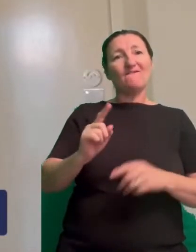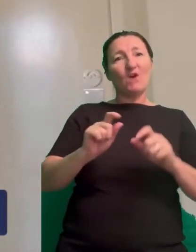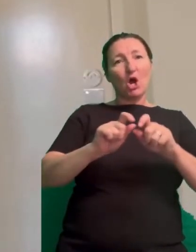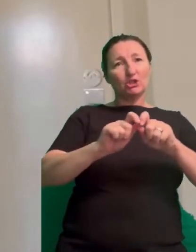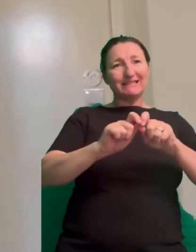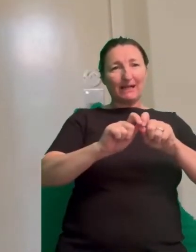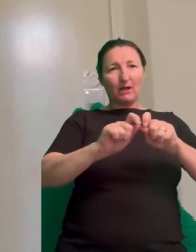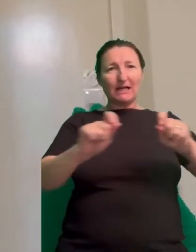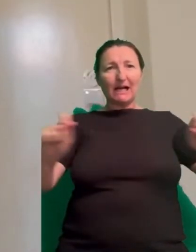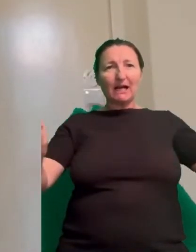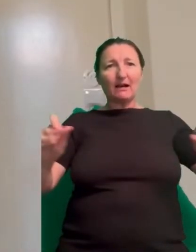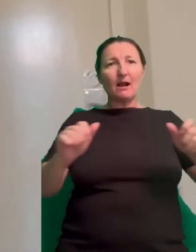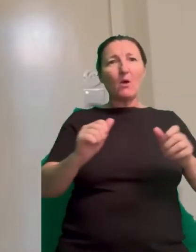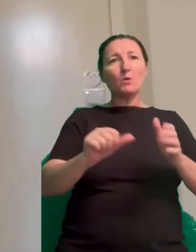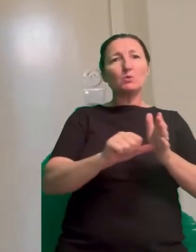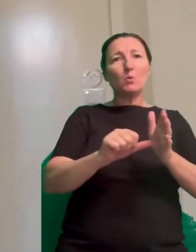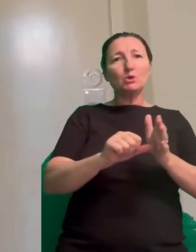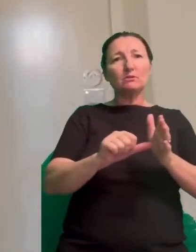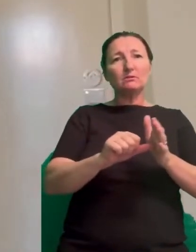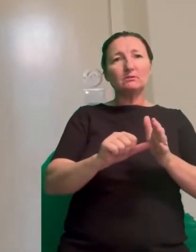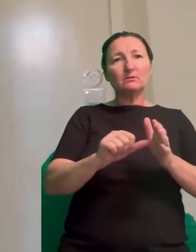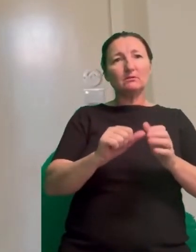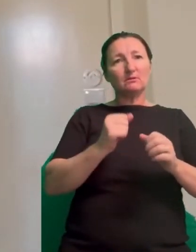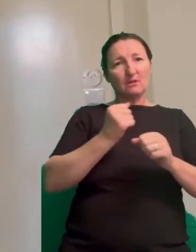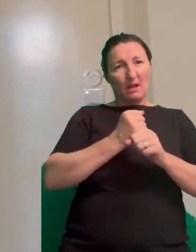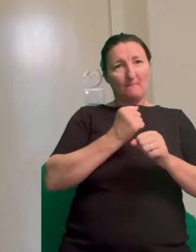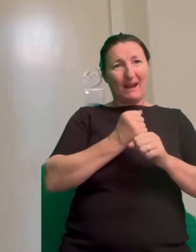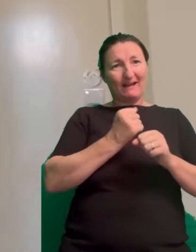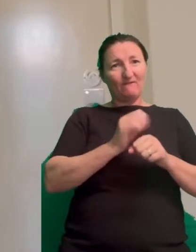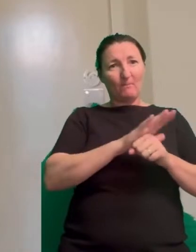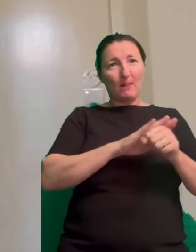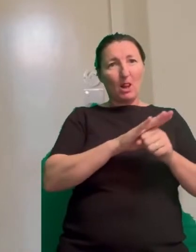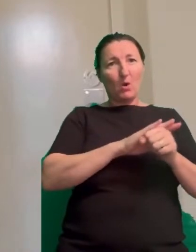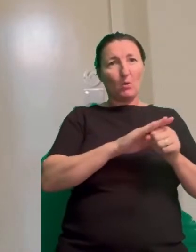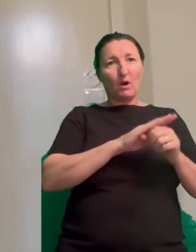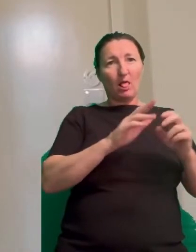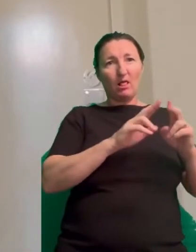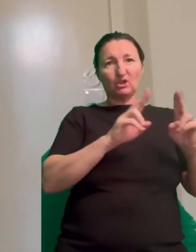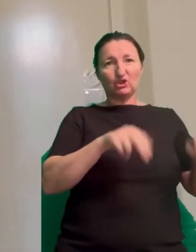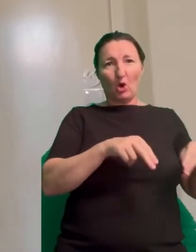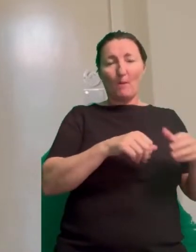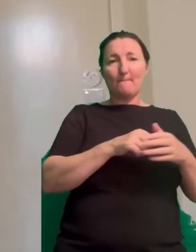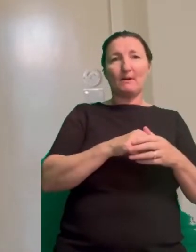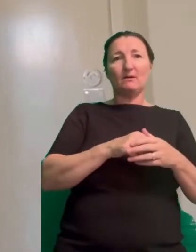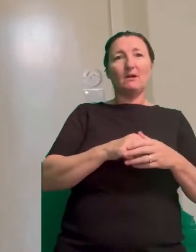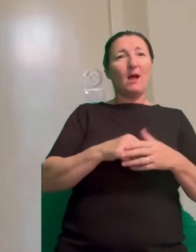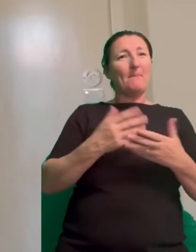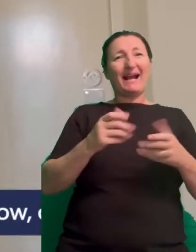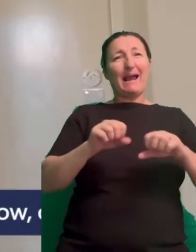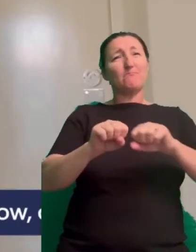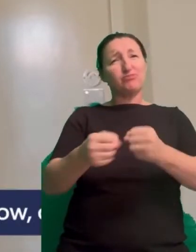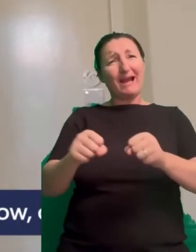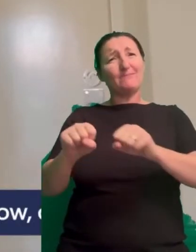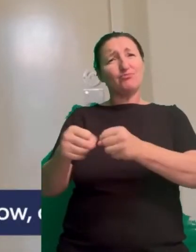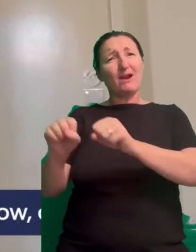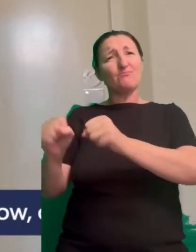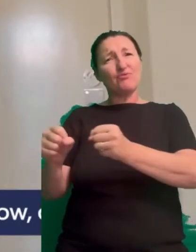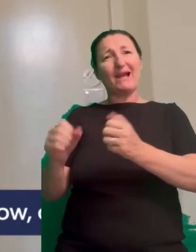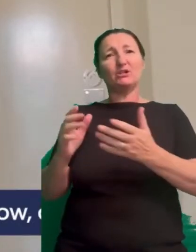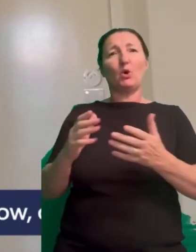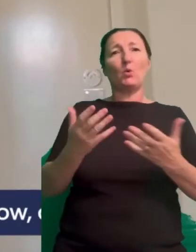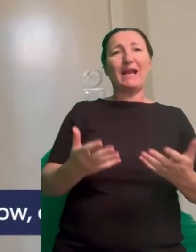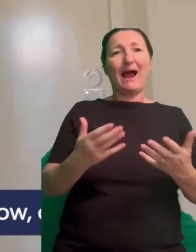store. I've since upgraded to fiberglass because I was always breaking the wooden ones. So it's